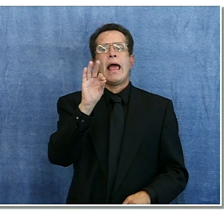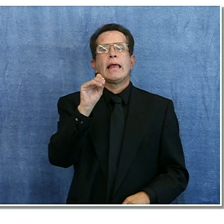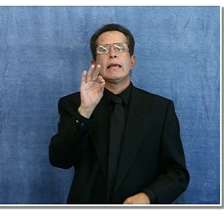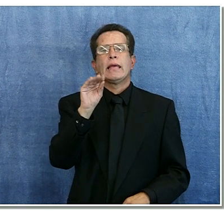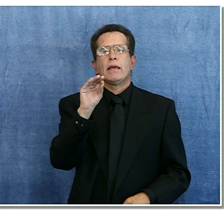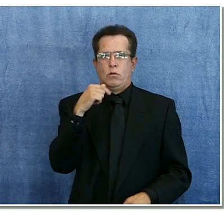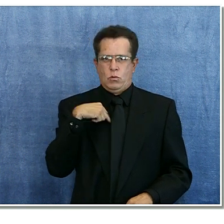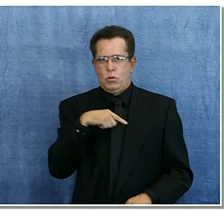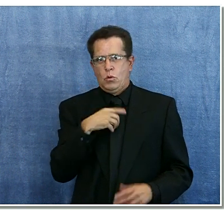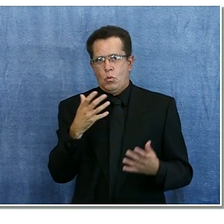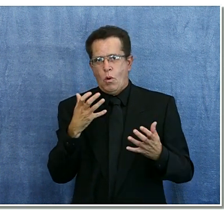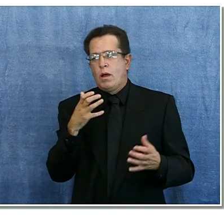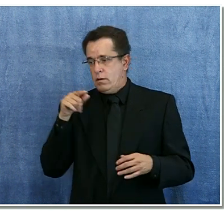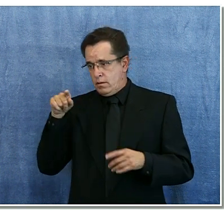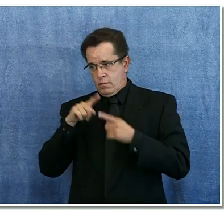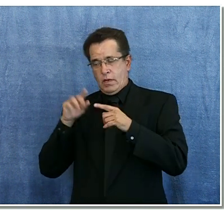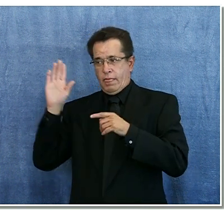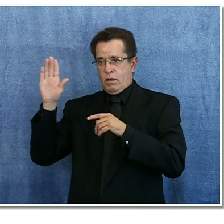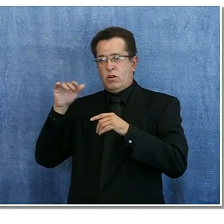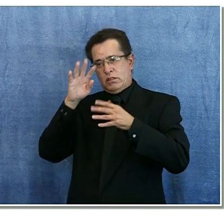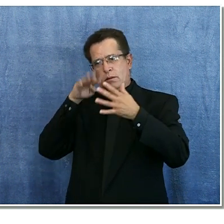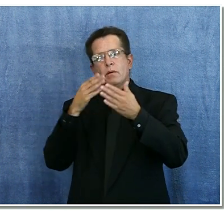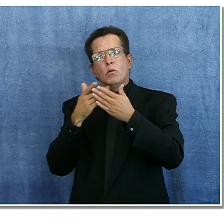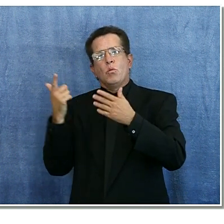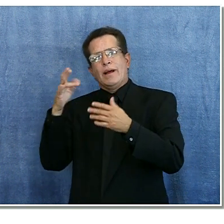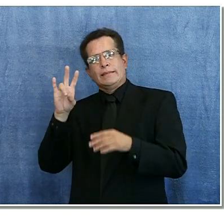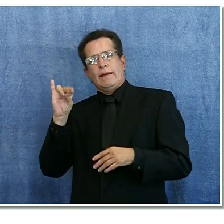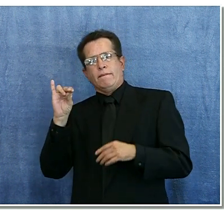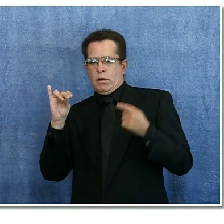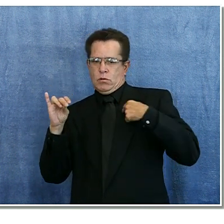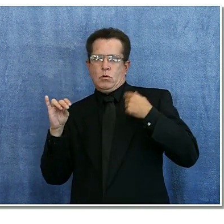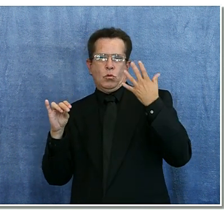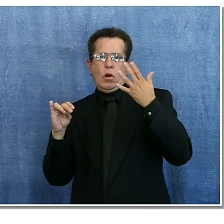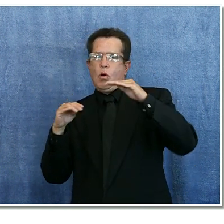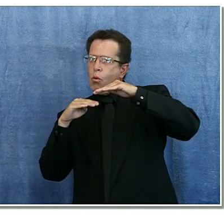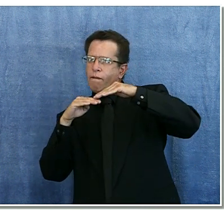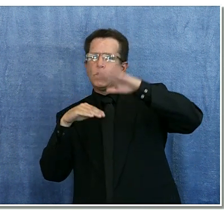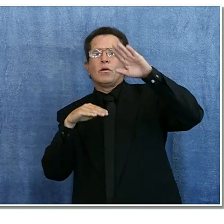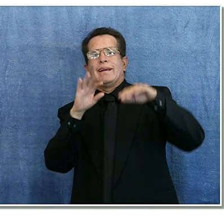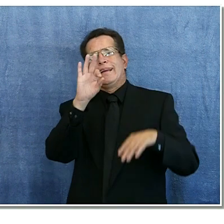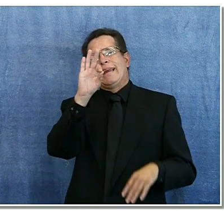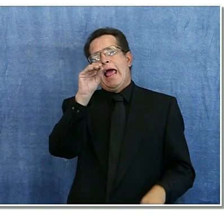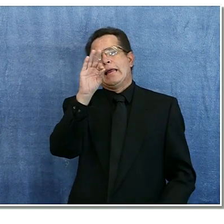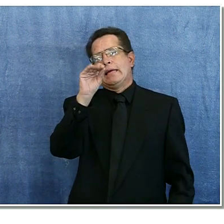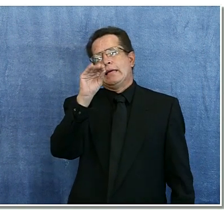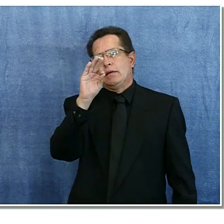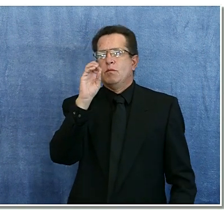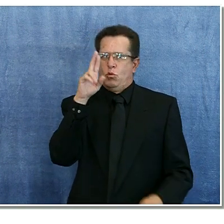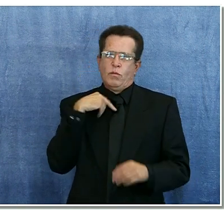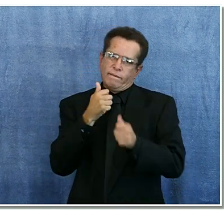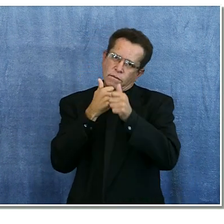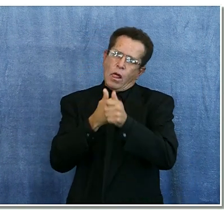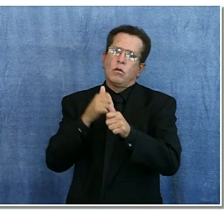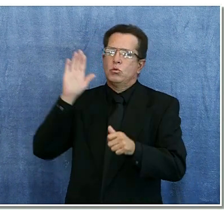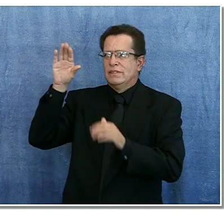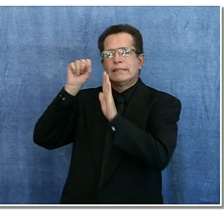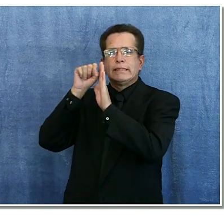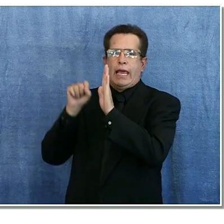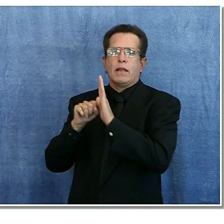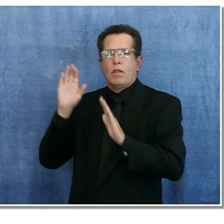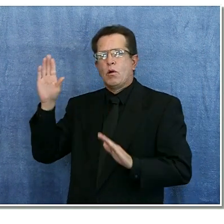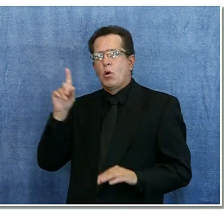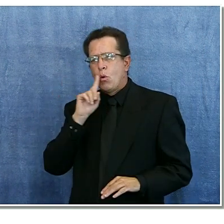on the metric slide it's over 70, and so both of those have been brought in compliance with the stated metrics. And then you can see the public health motel rooms